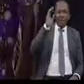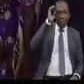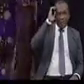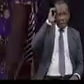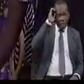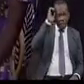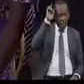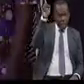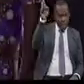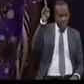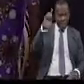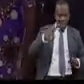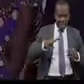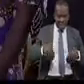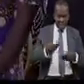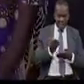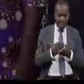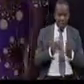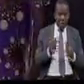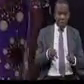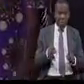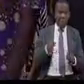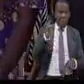Giving you your own.